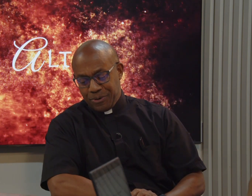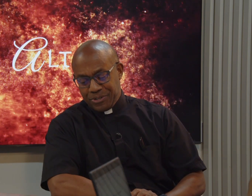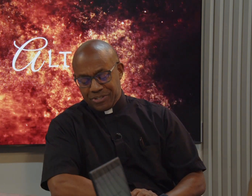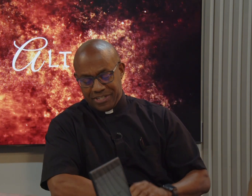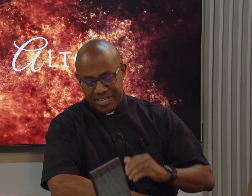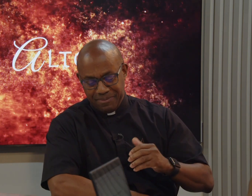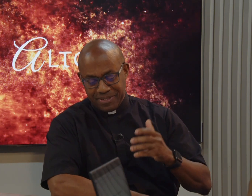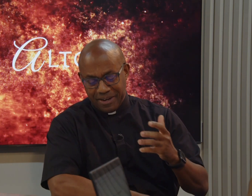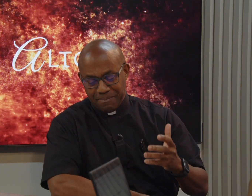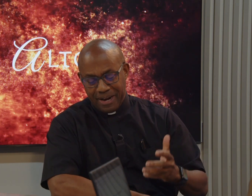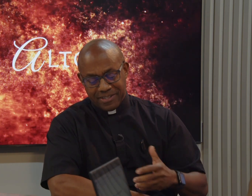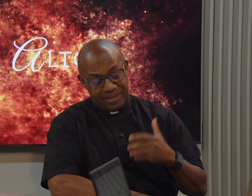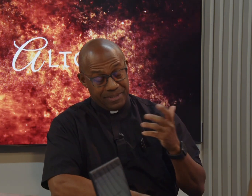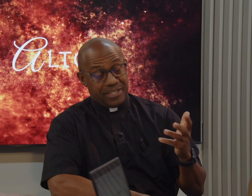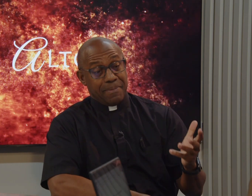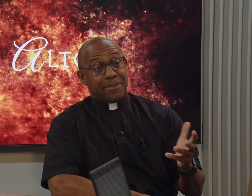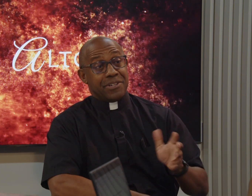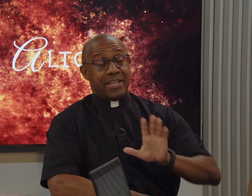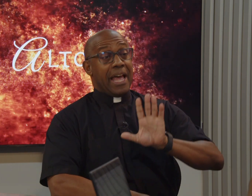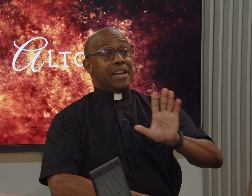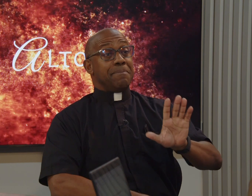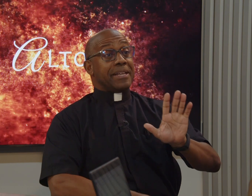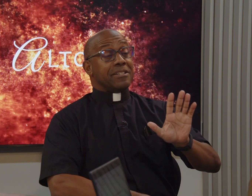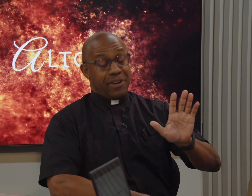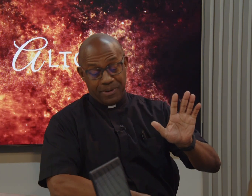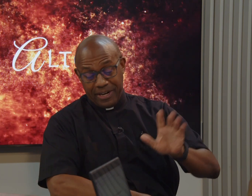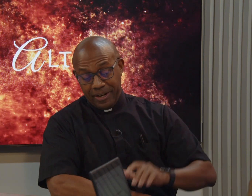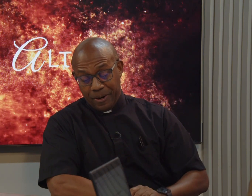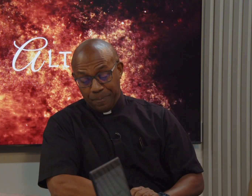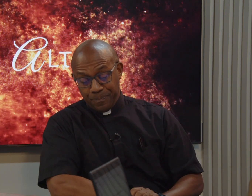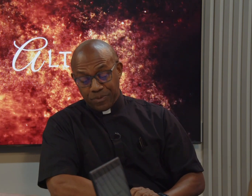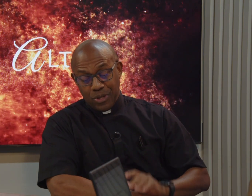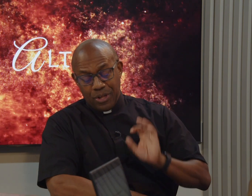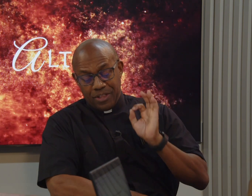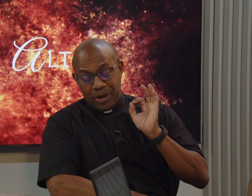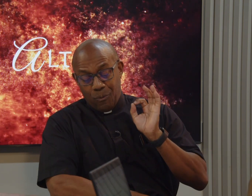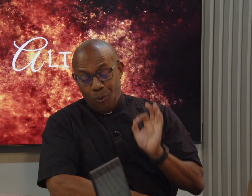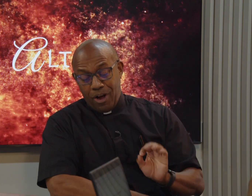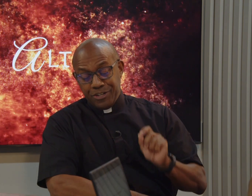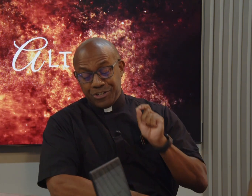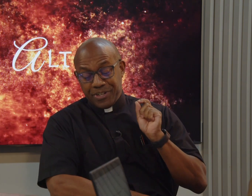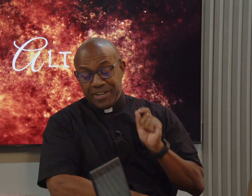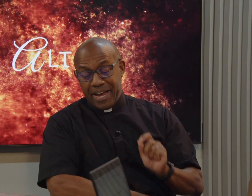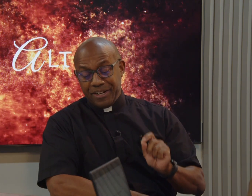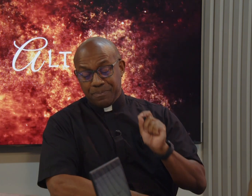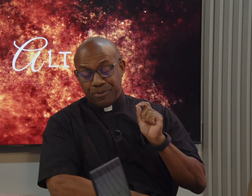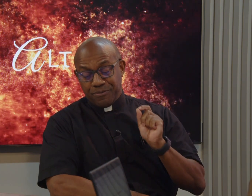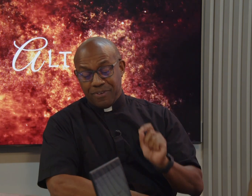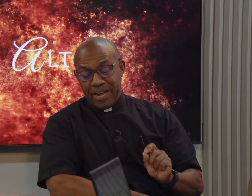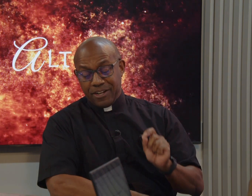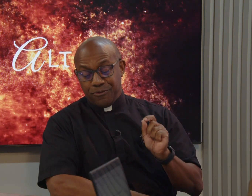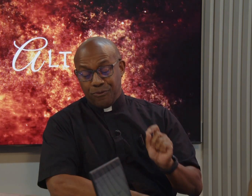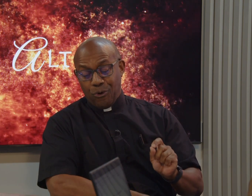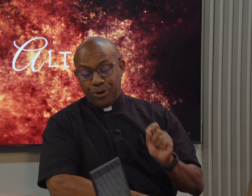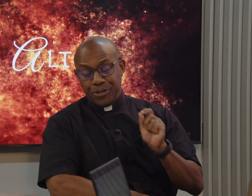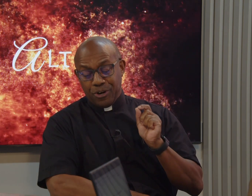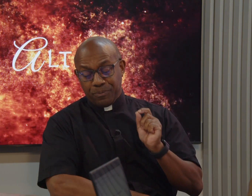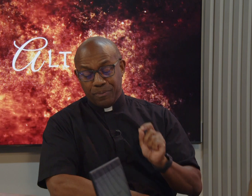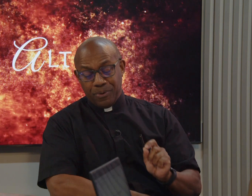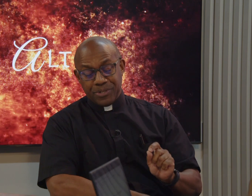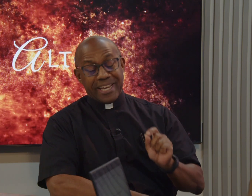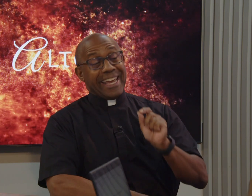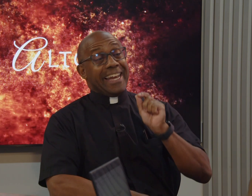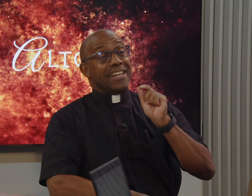of course, same-sex marriages. And it makes it very clear that one should neither provide for